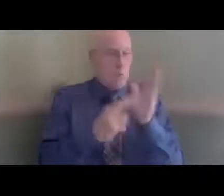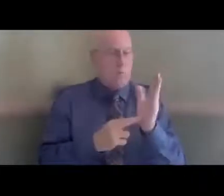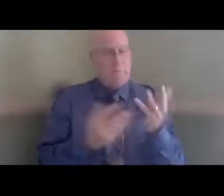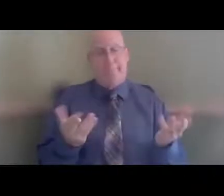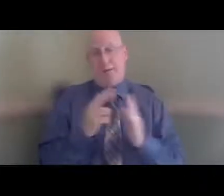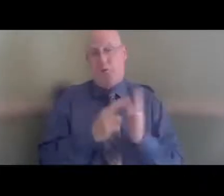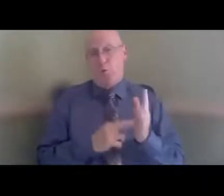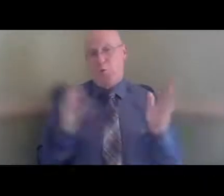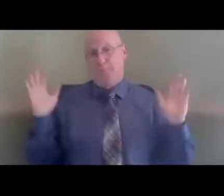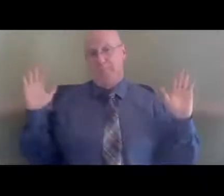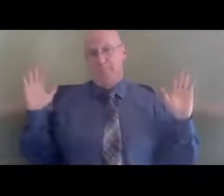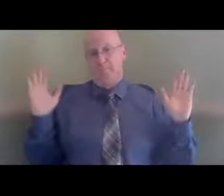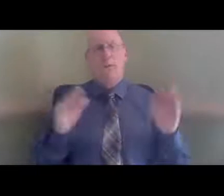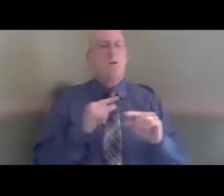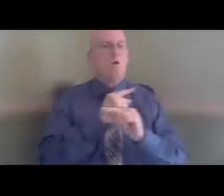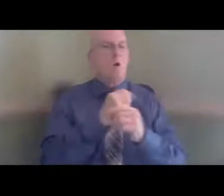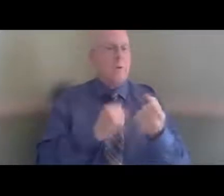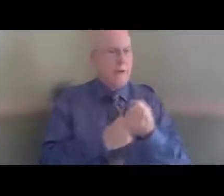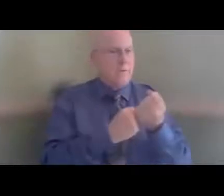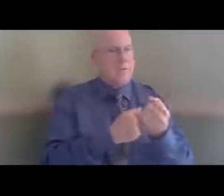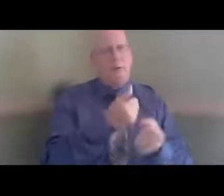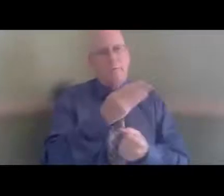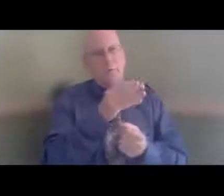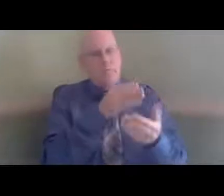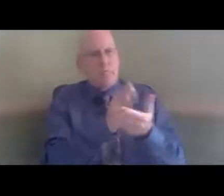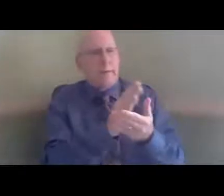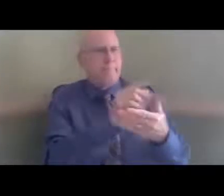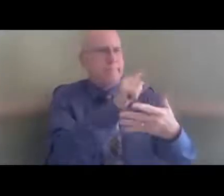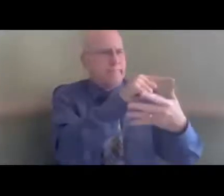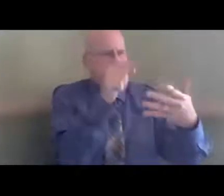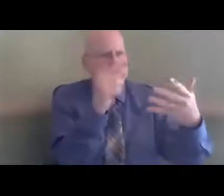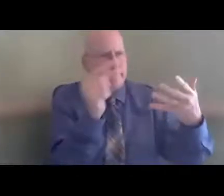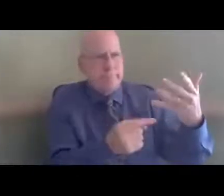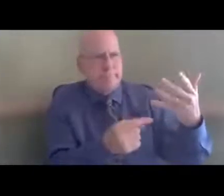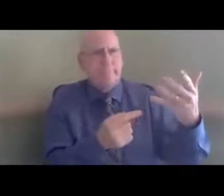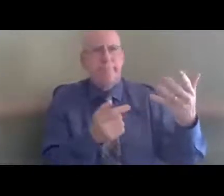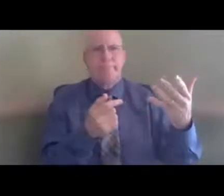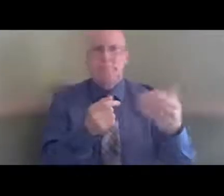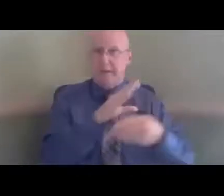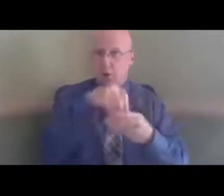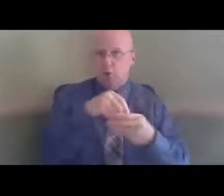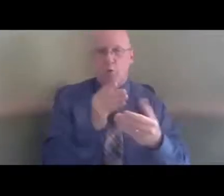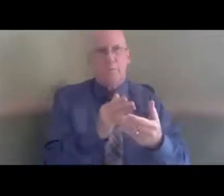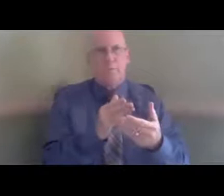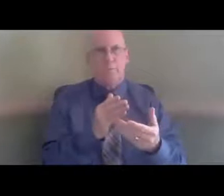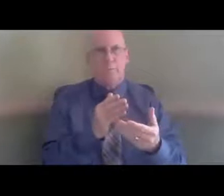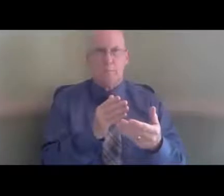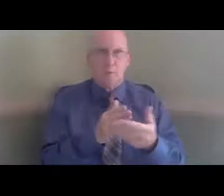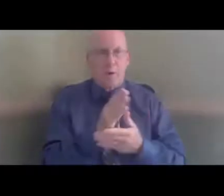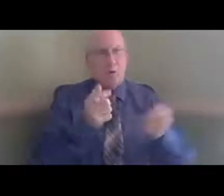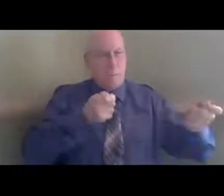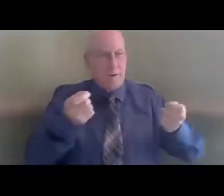So guardian advocacy, again, if it's just a couple of those rights, and that includes generally the right to make, the right to